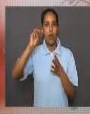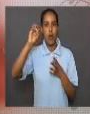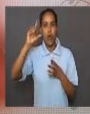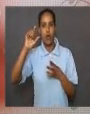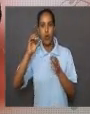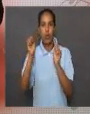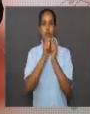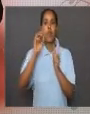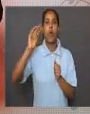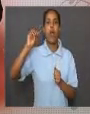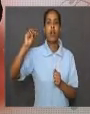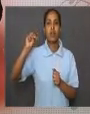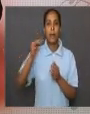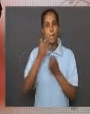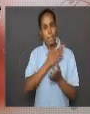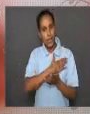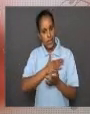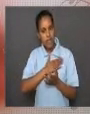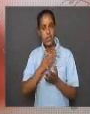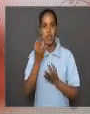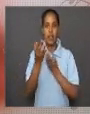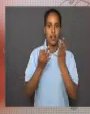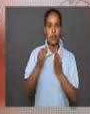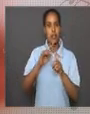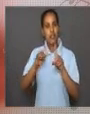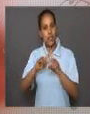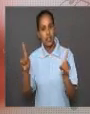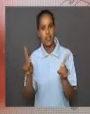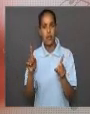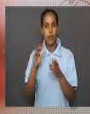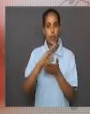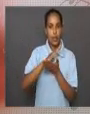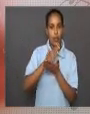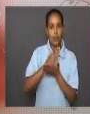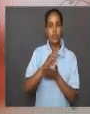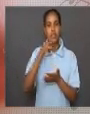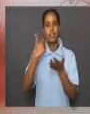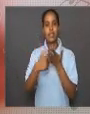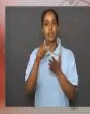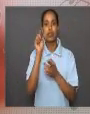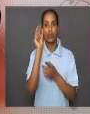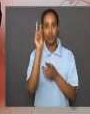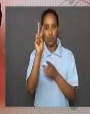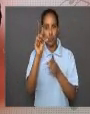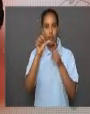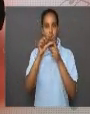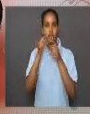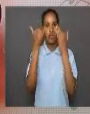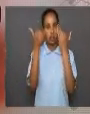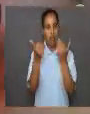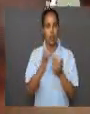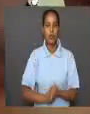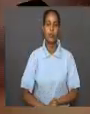molarity. Please explain the difference between these two terms now.